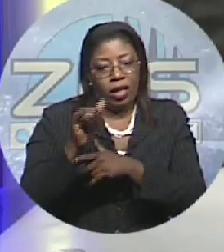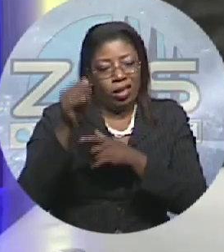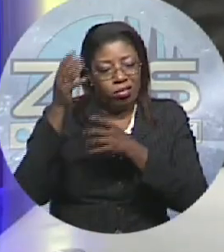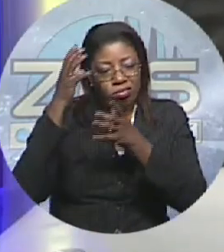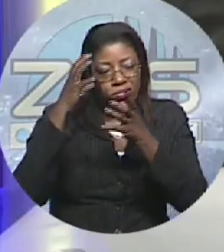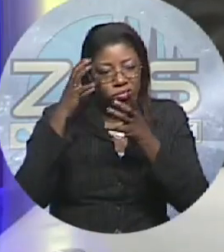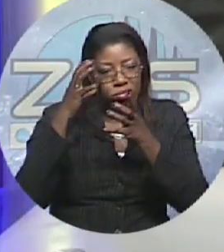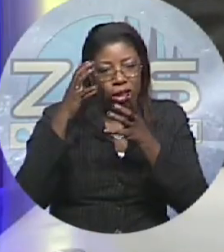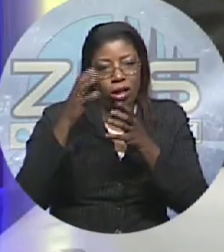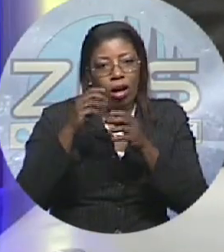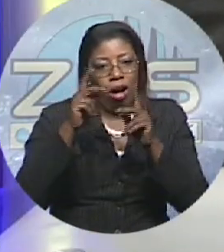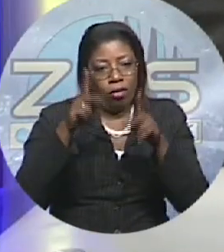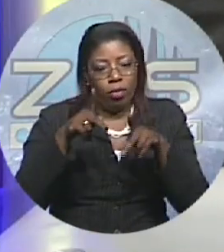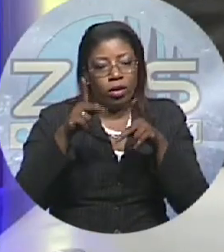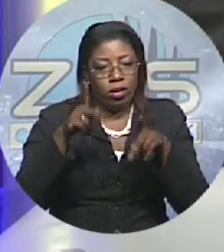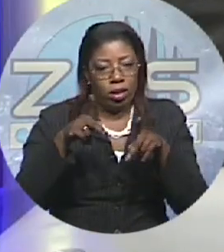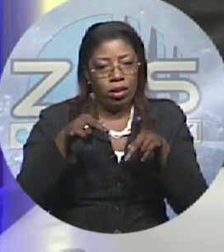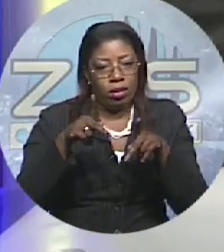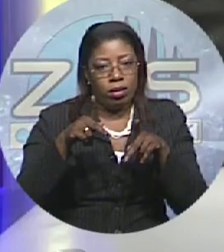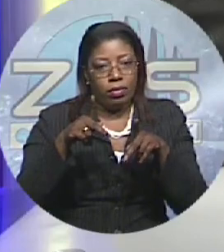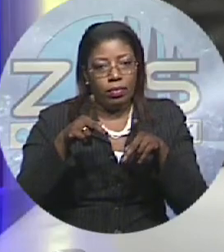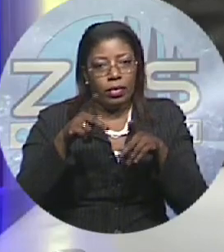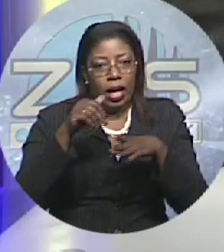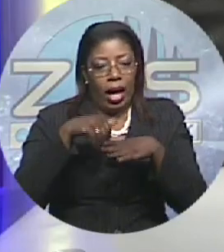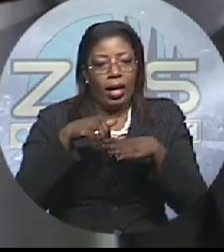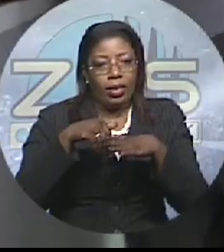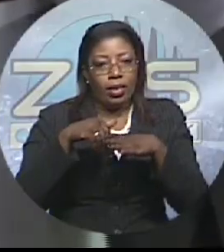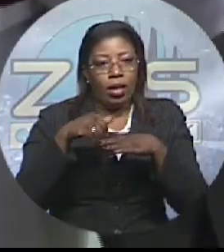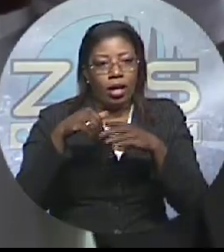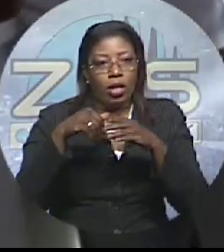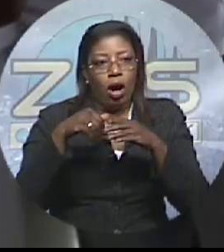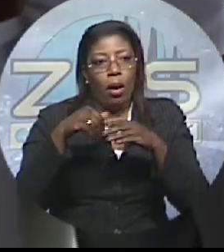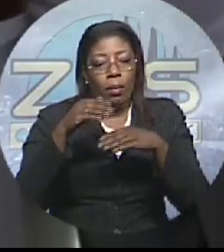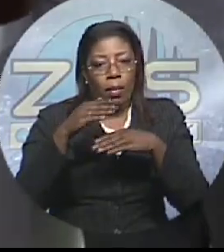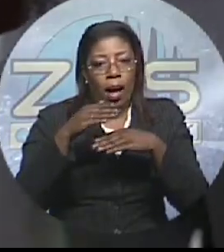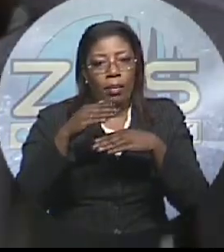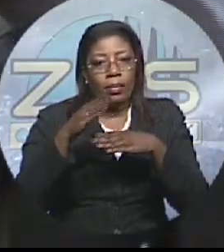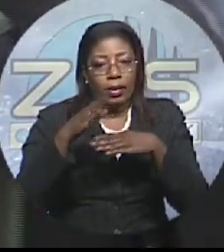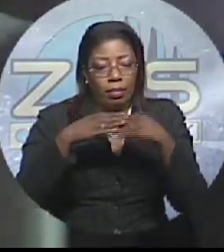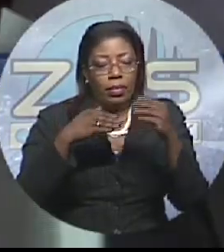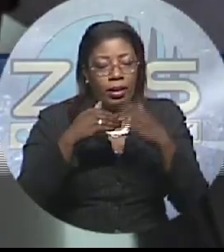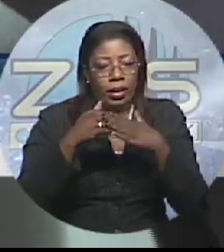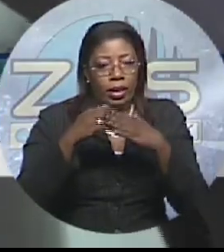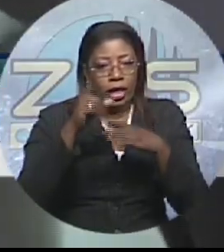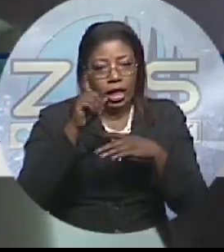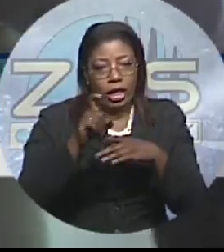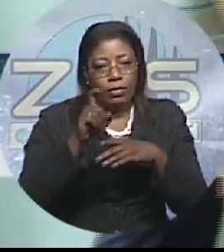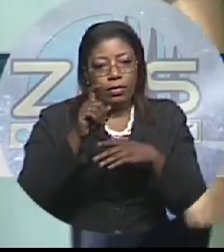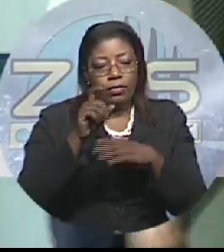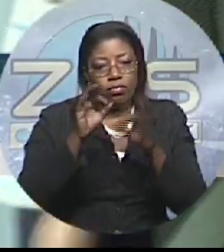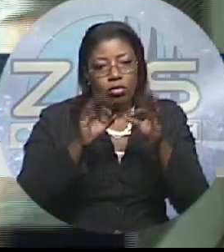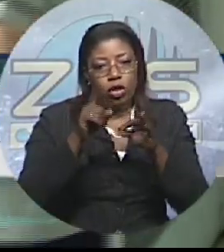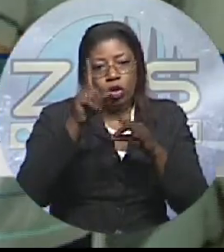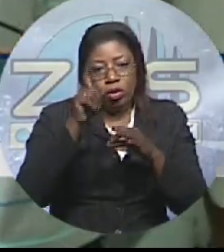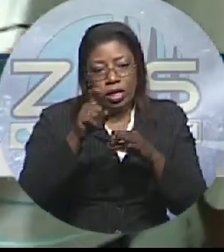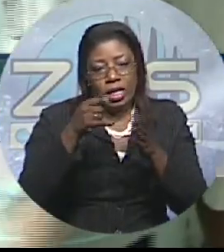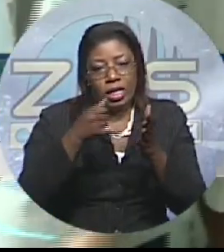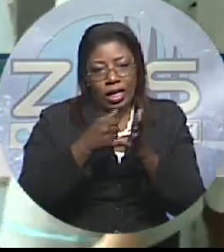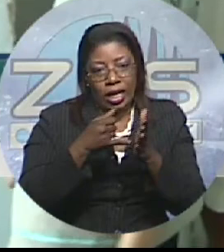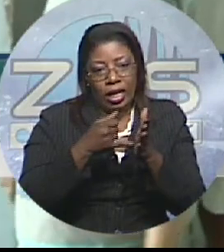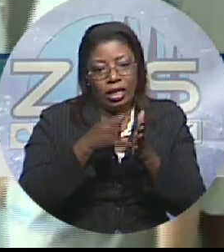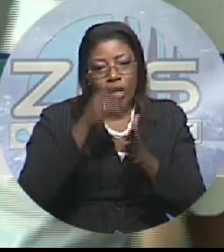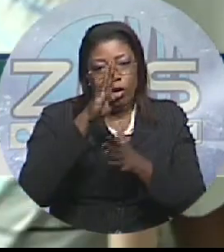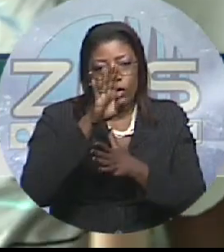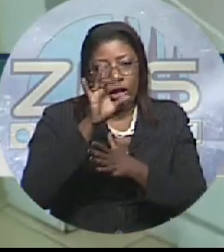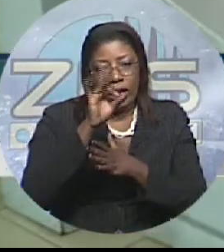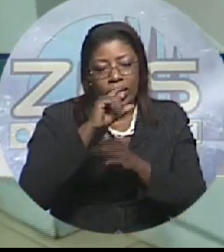the passport office's Thompson Boulevard headquarters. If you're applying for a passport and need it in 48 hours, there will be